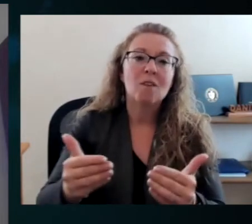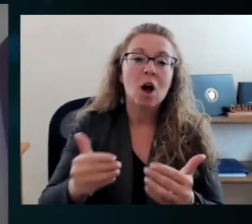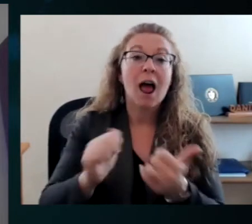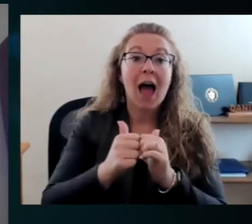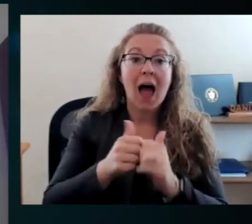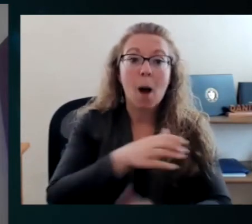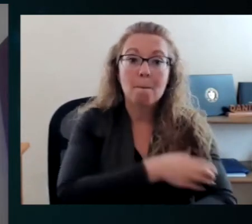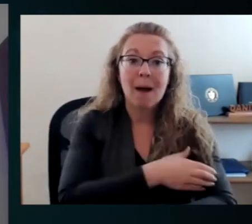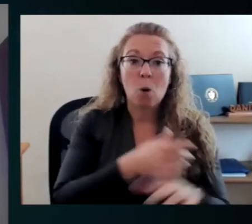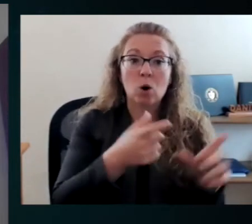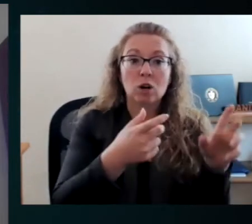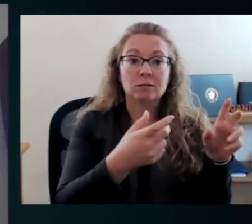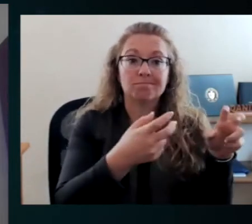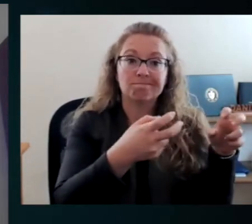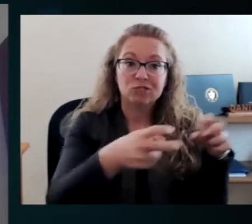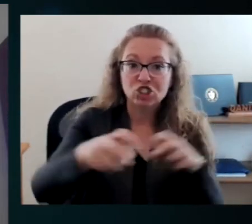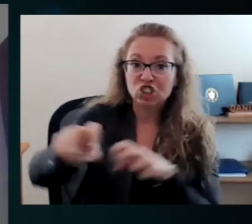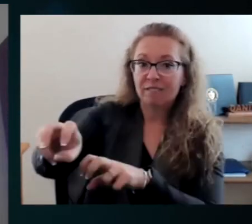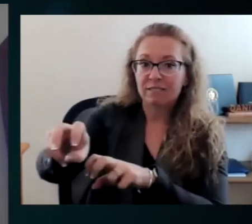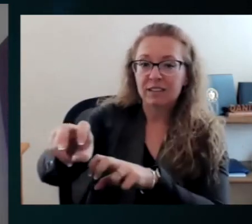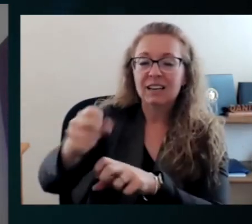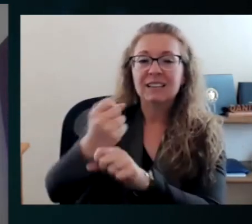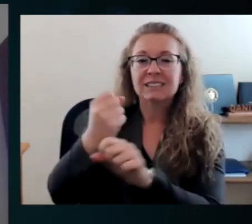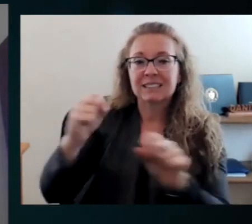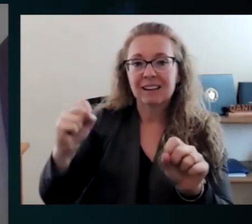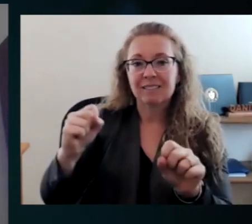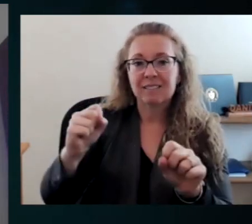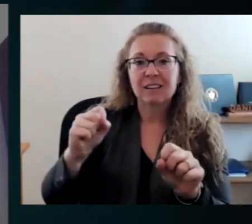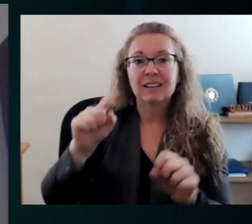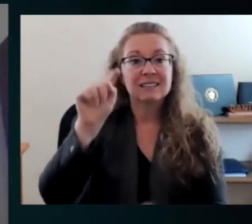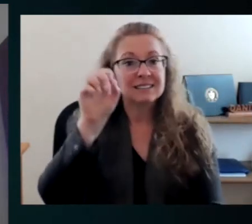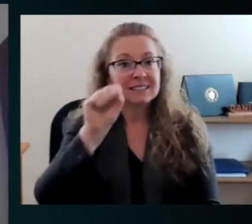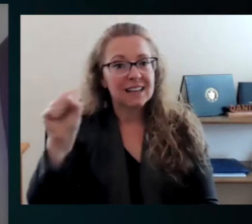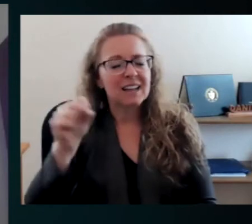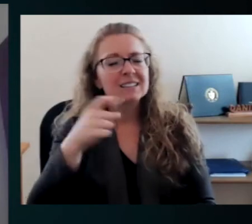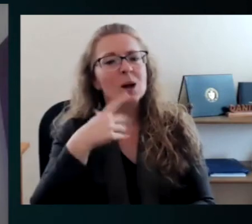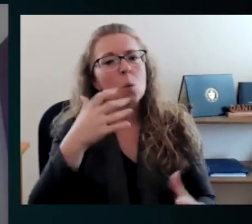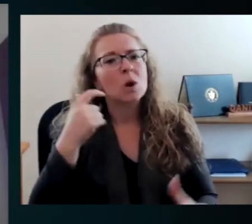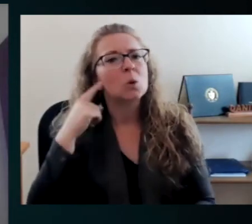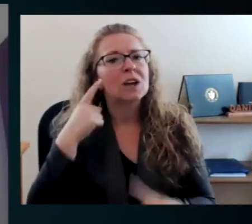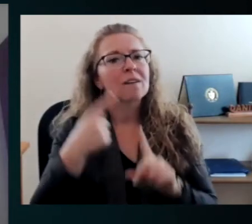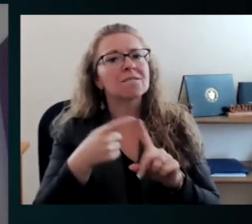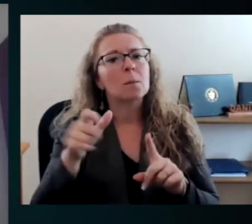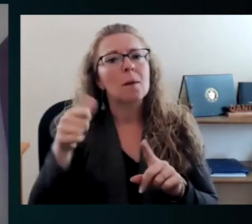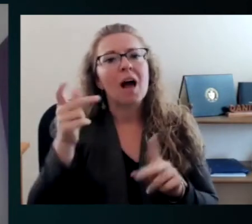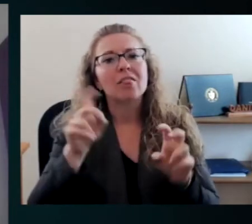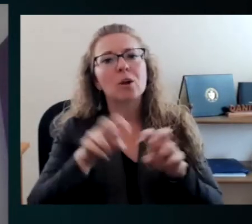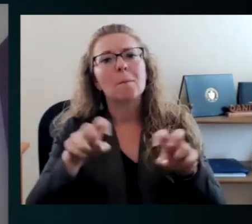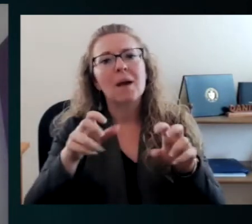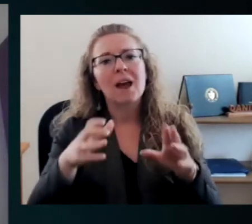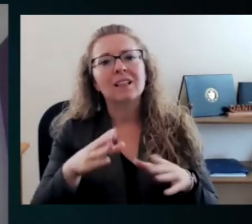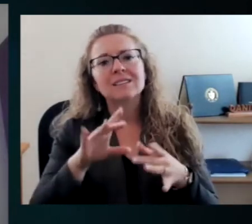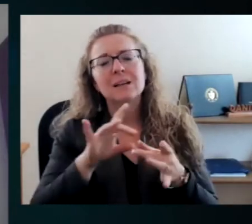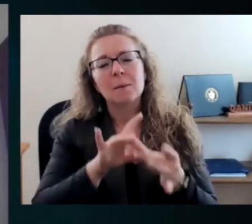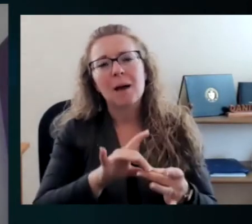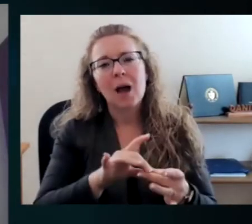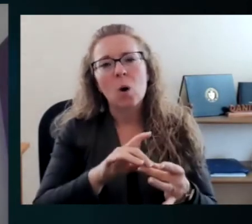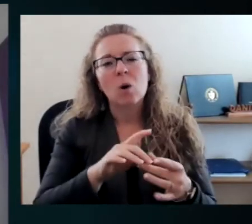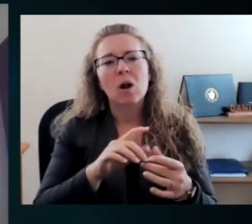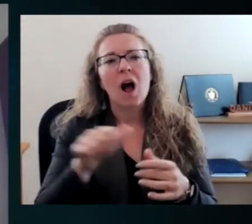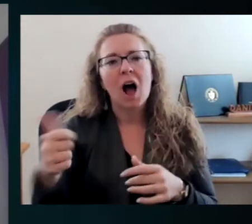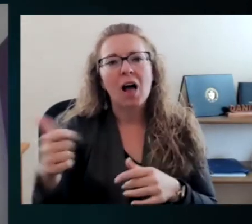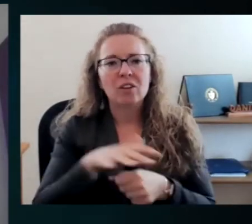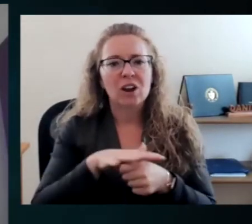safety. And Tess has added, I'd like to hear from some of the other panelists about possible pain points and areas.